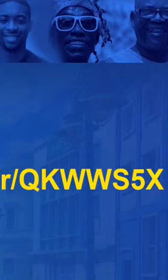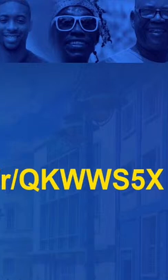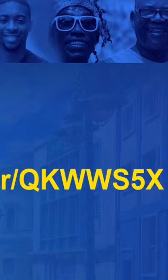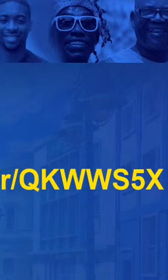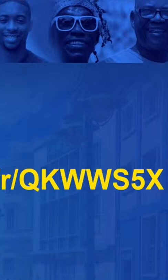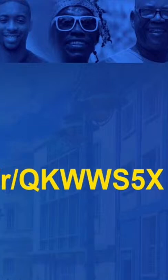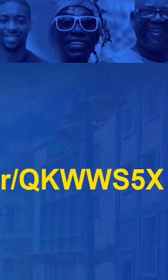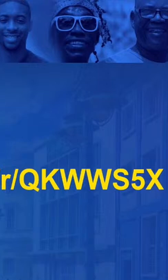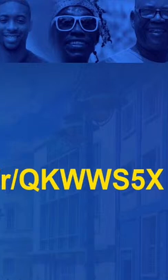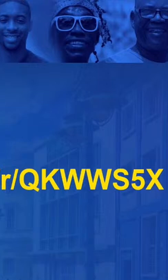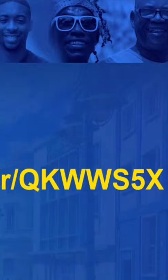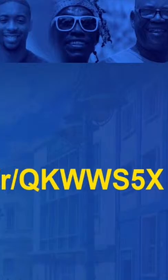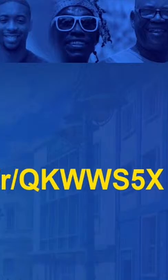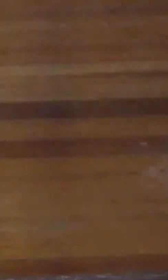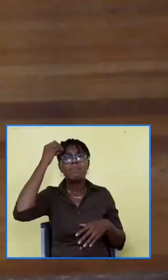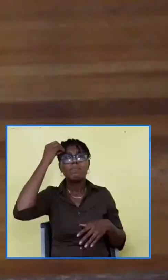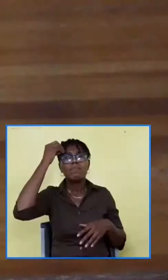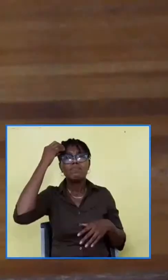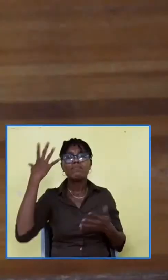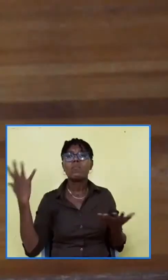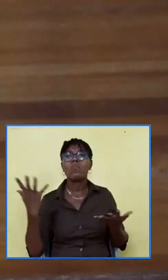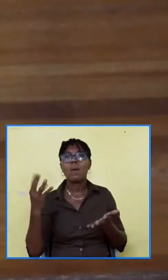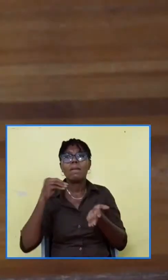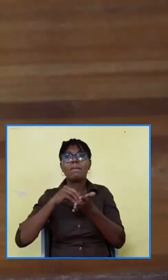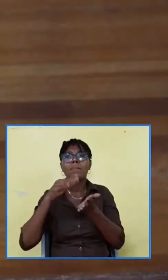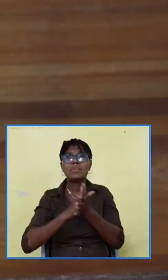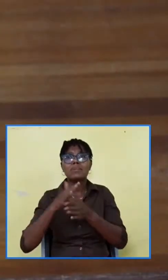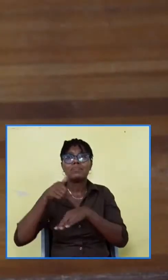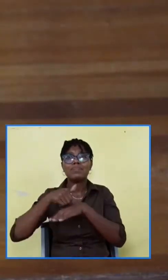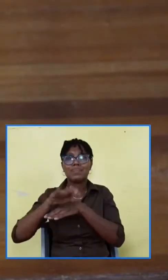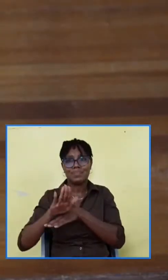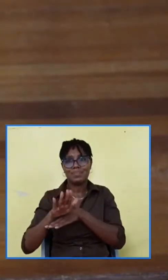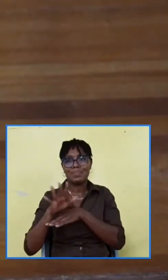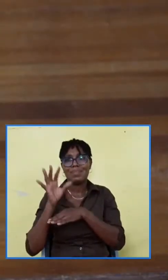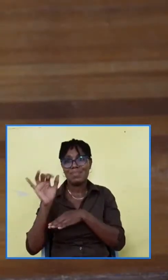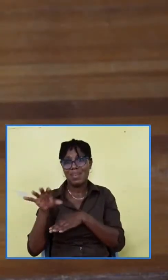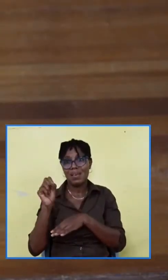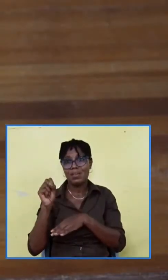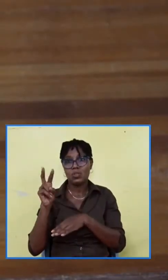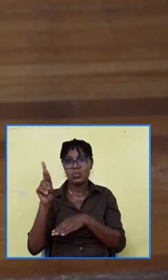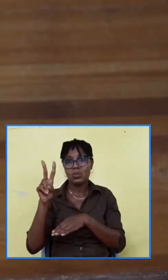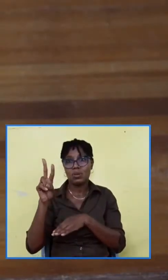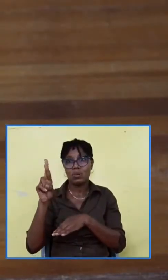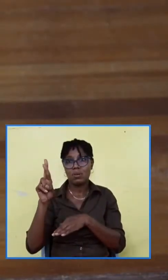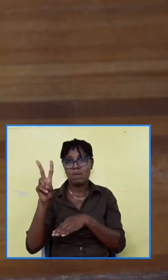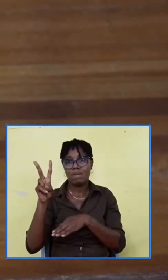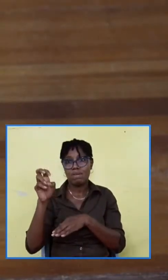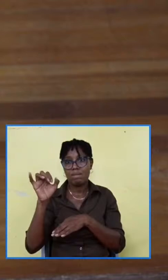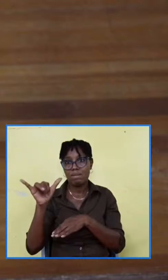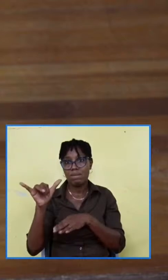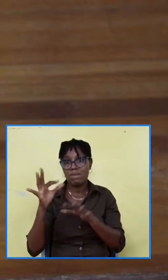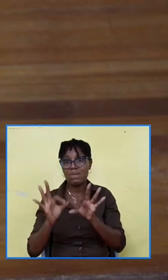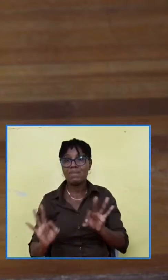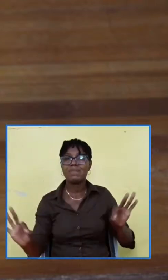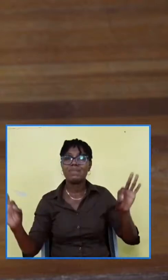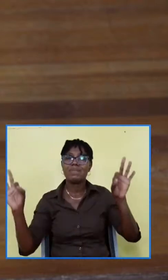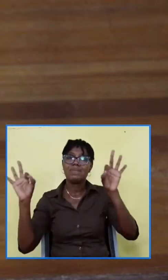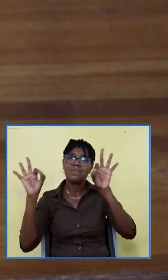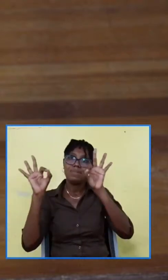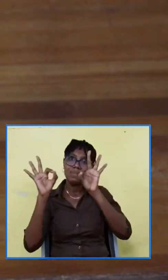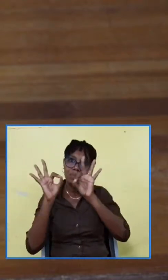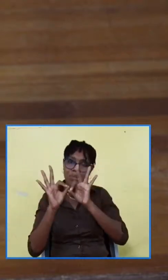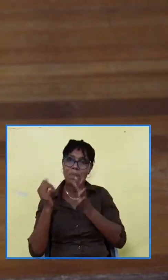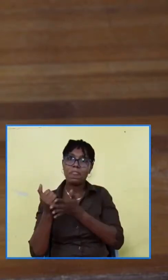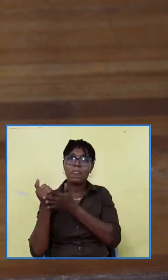we want to hear about that also. So this is really an essential part of what's going to inform us when we get into modeling